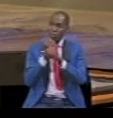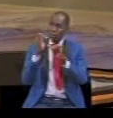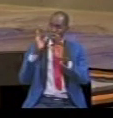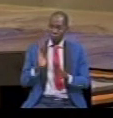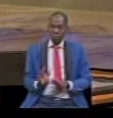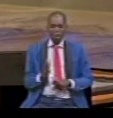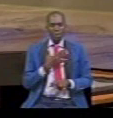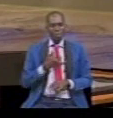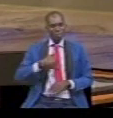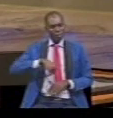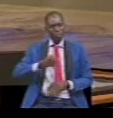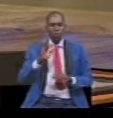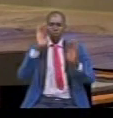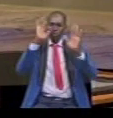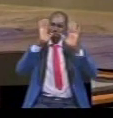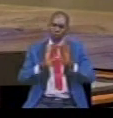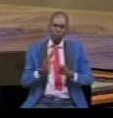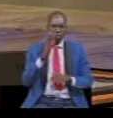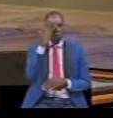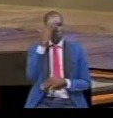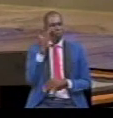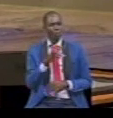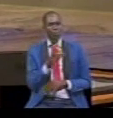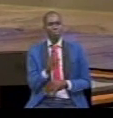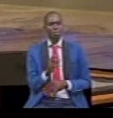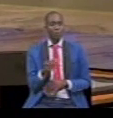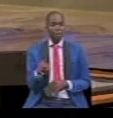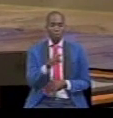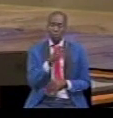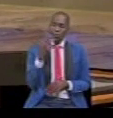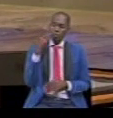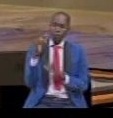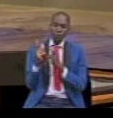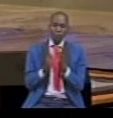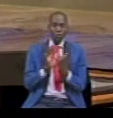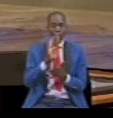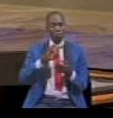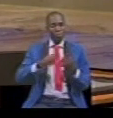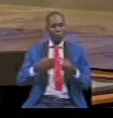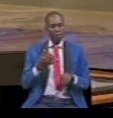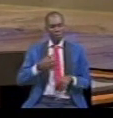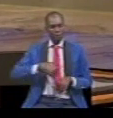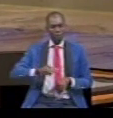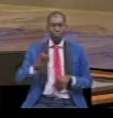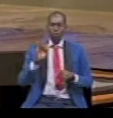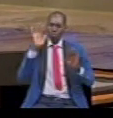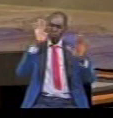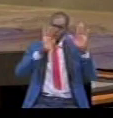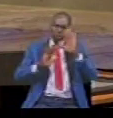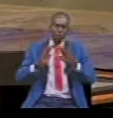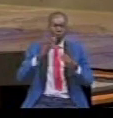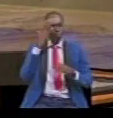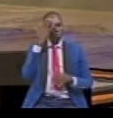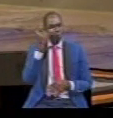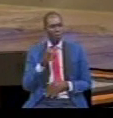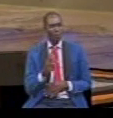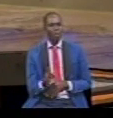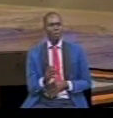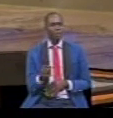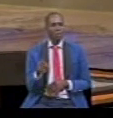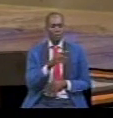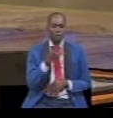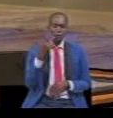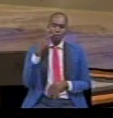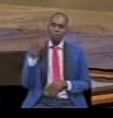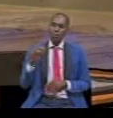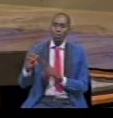were troubled. They saw their friend, and they were troubled. And they saw the one that the Father